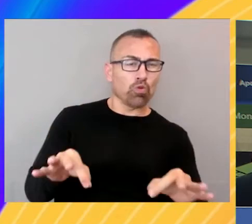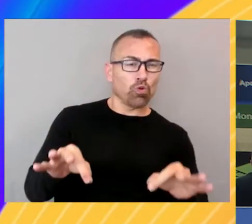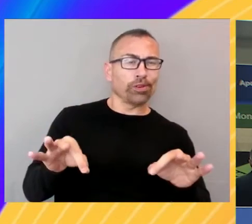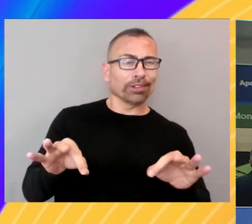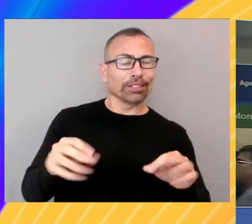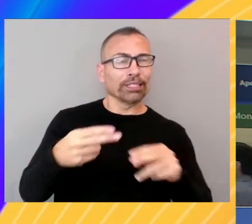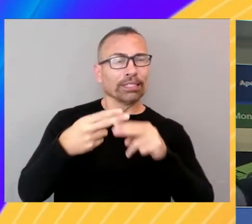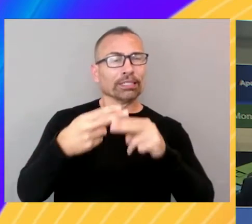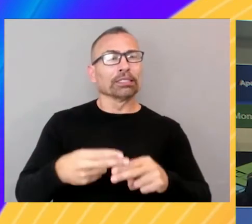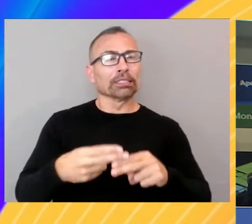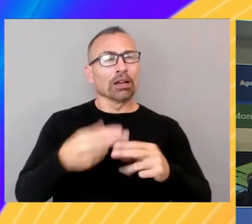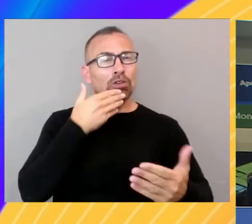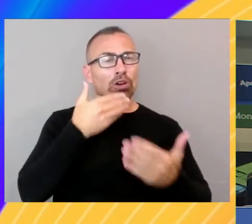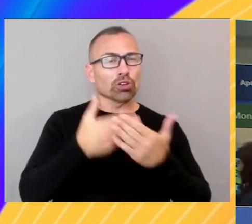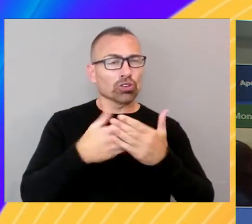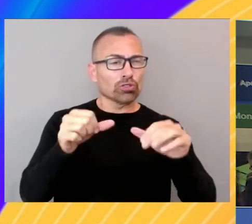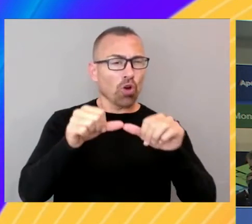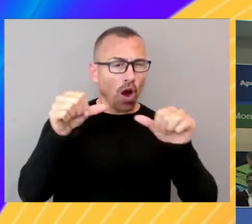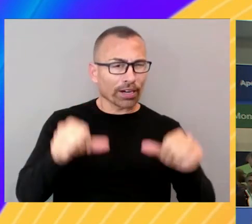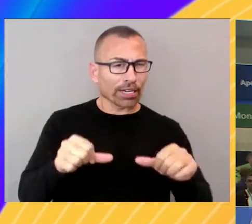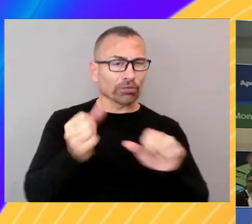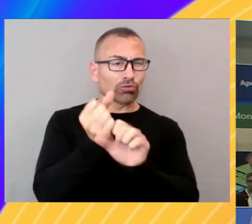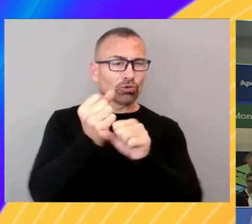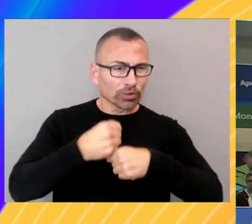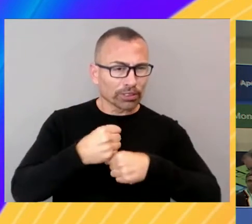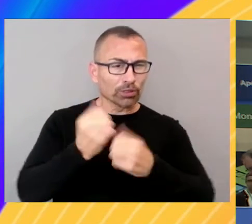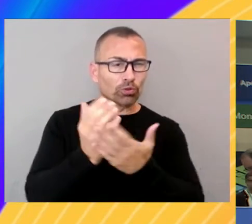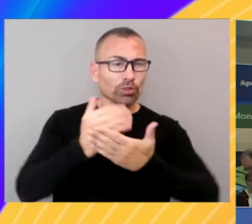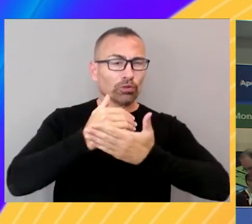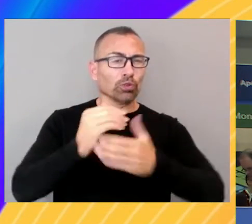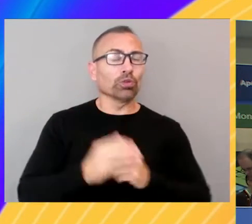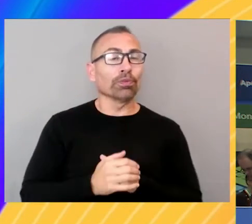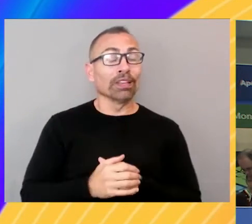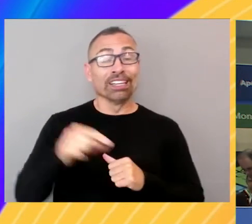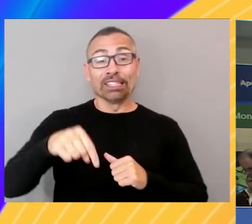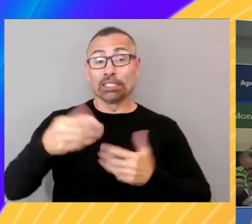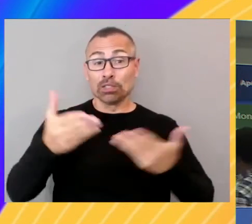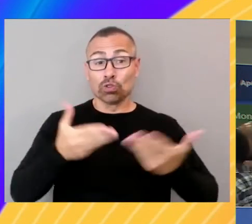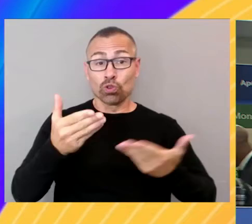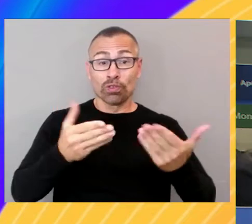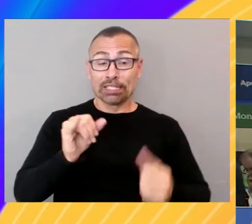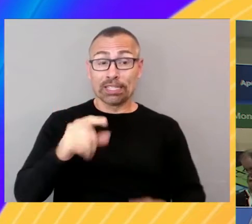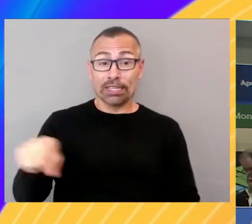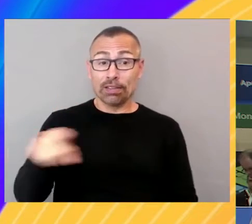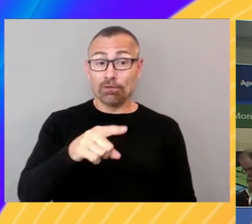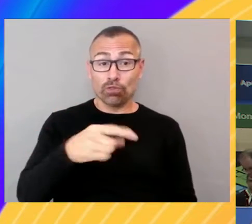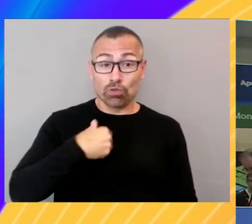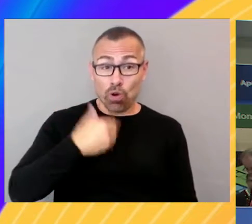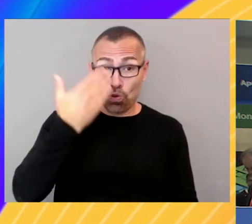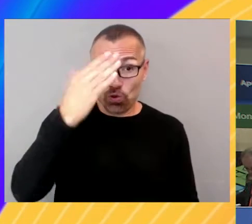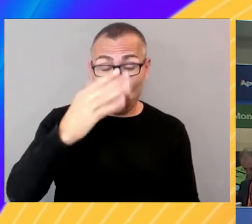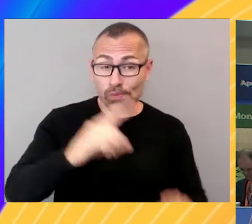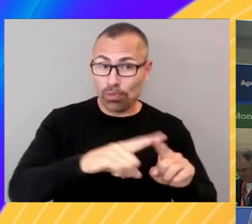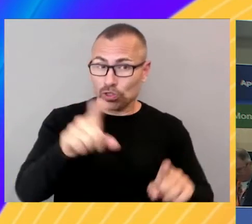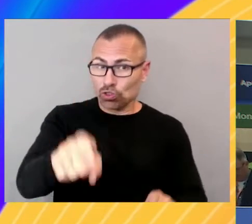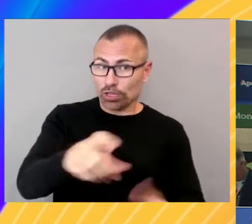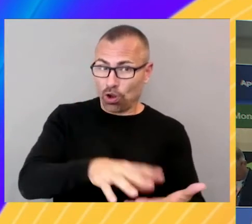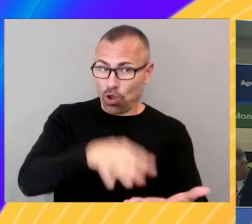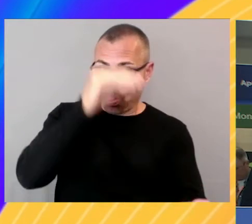service that hopefully, if you don't know, if you're an AWS customer, that you should be aware about, but one of the solutions